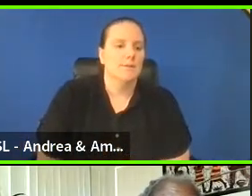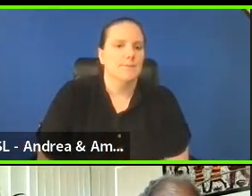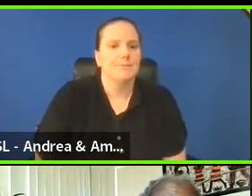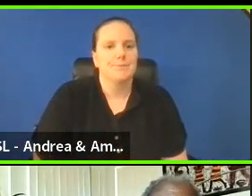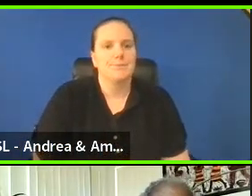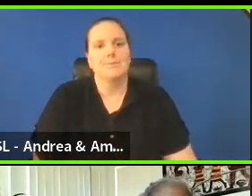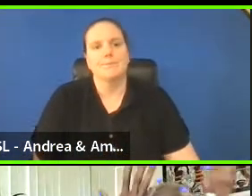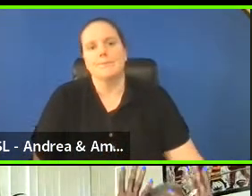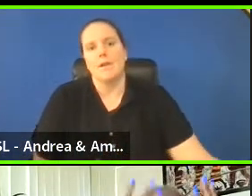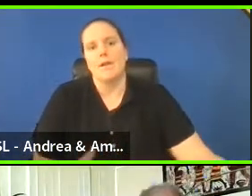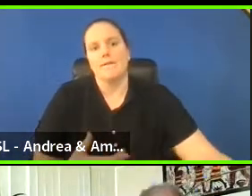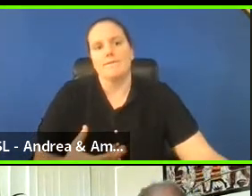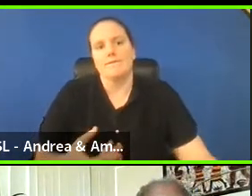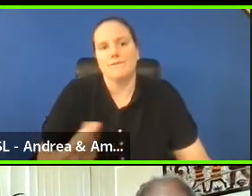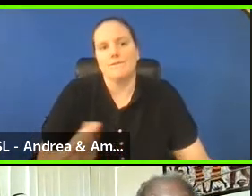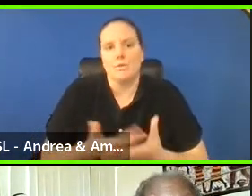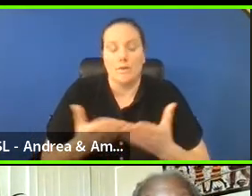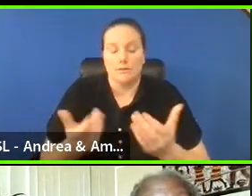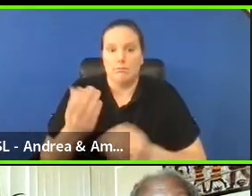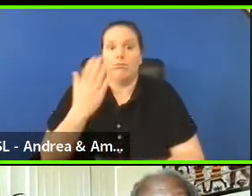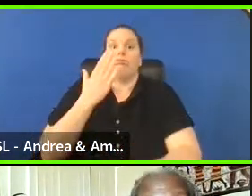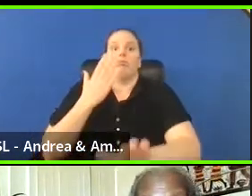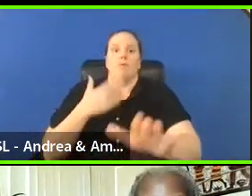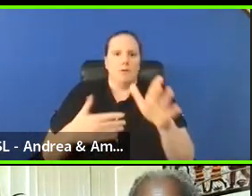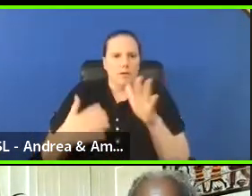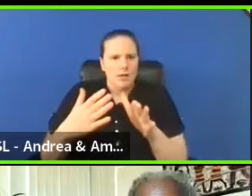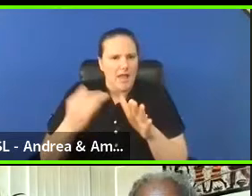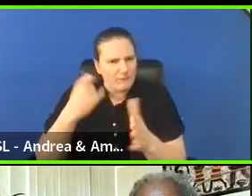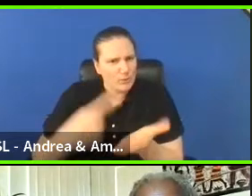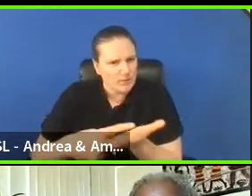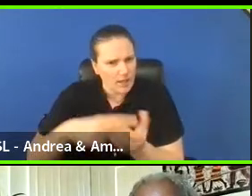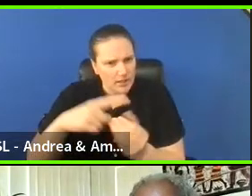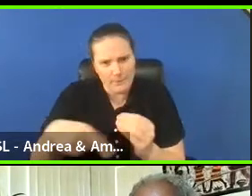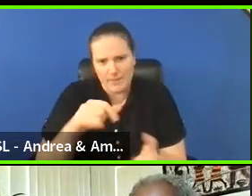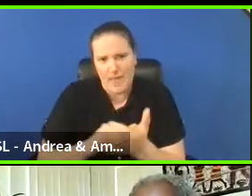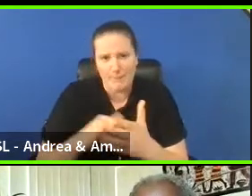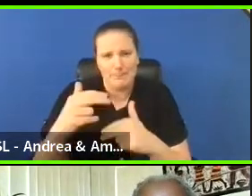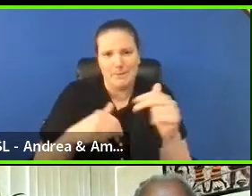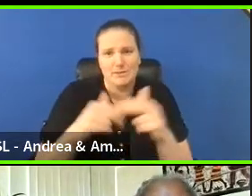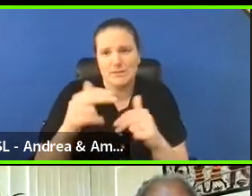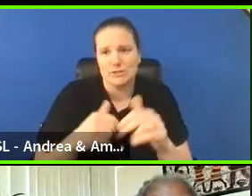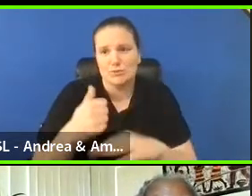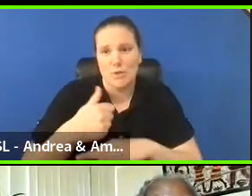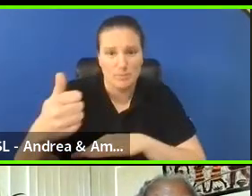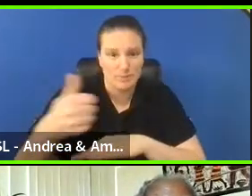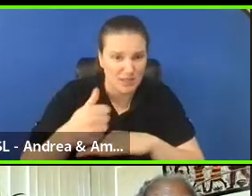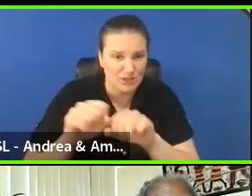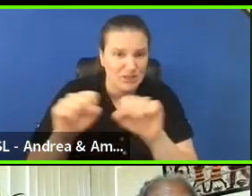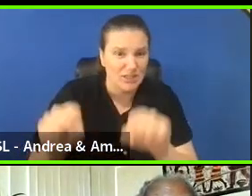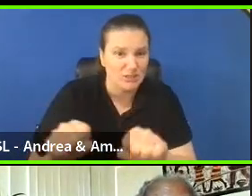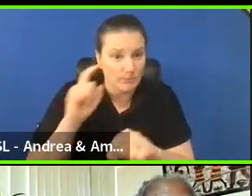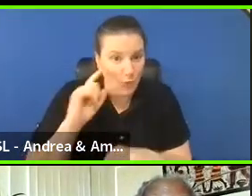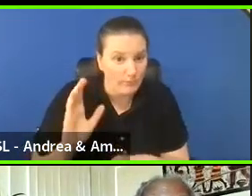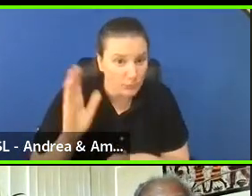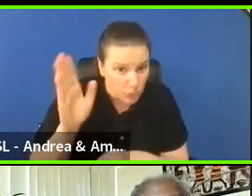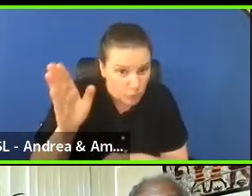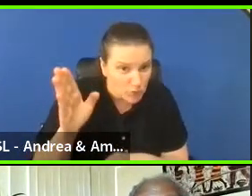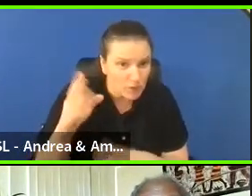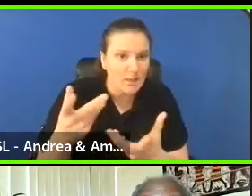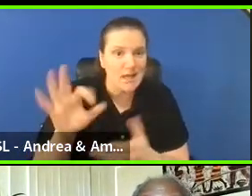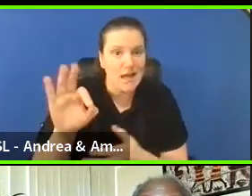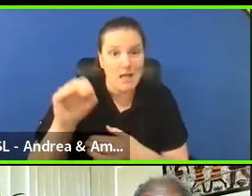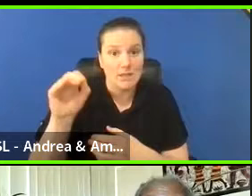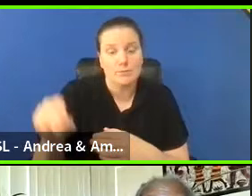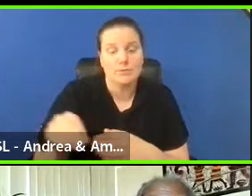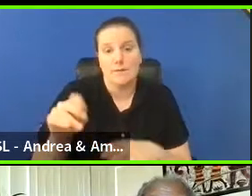very like in my face. So if we're talking about building a transportation system for the future, and 90% of